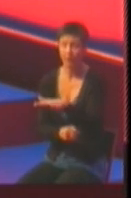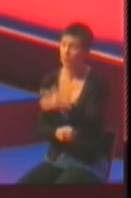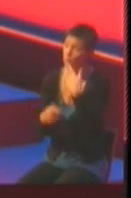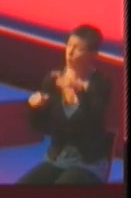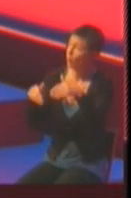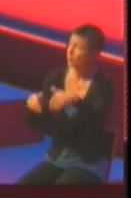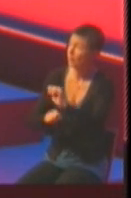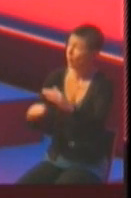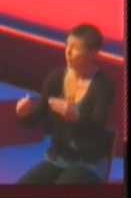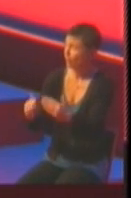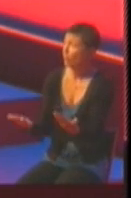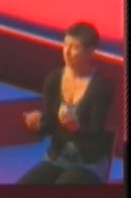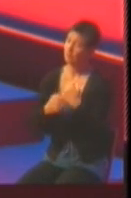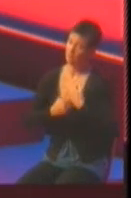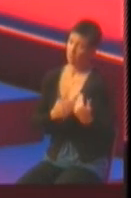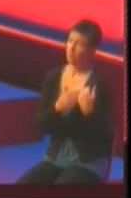home.